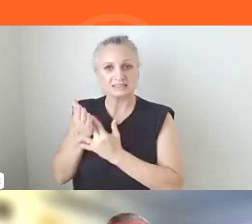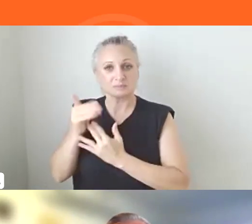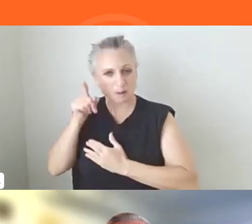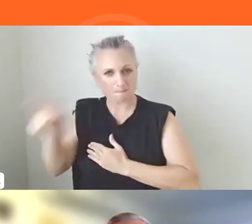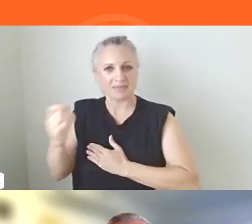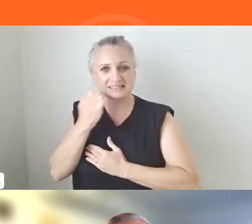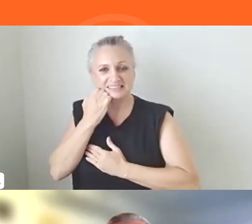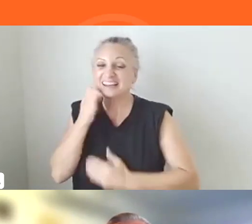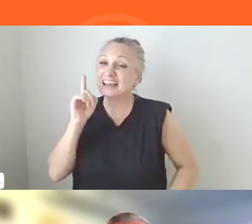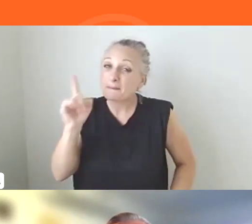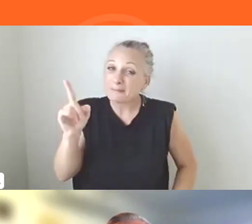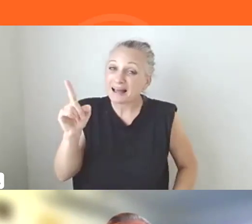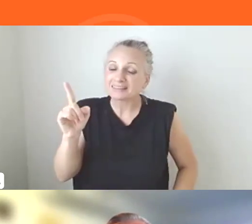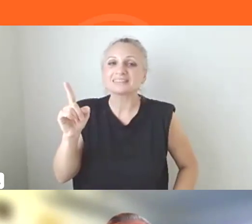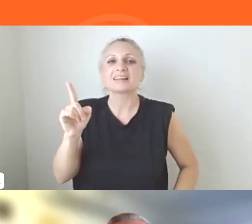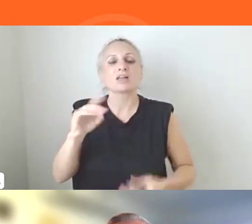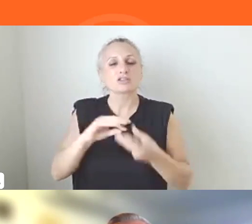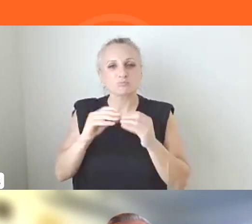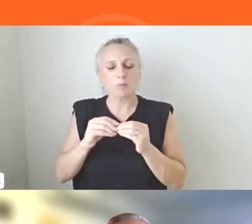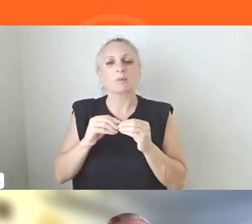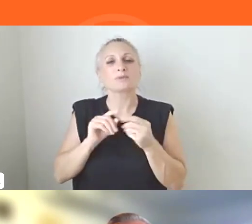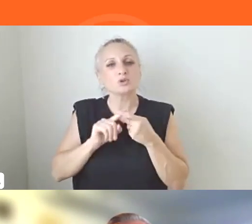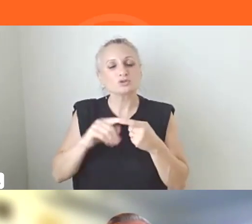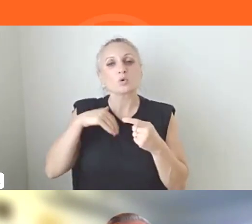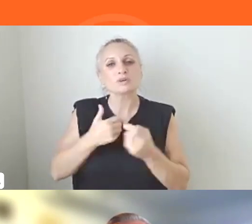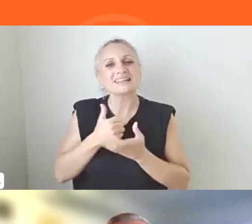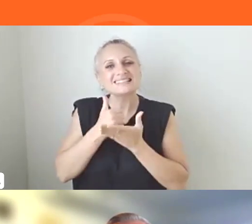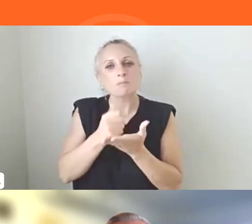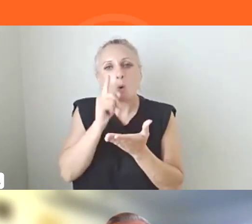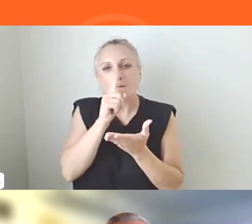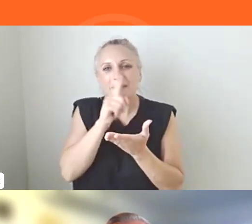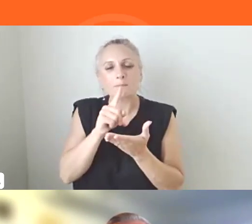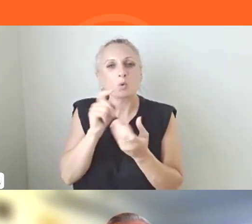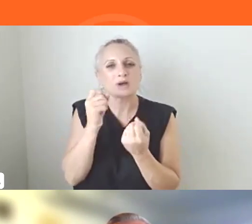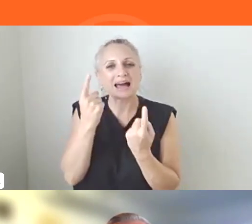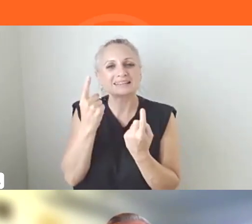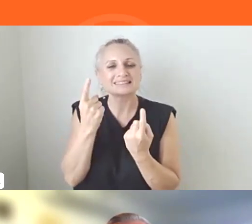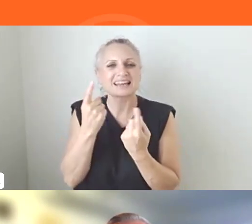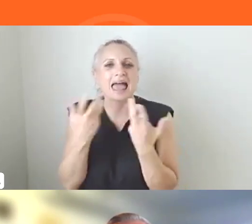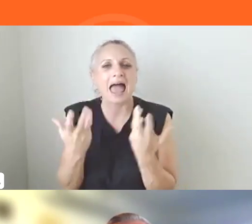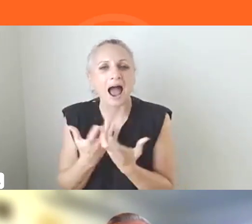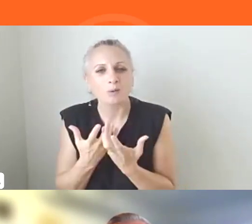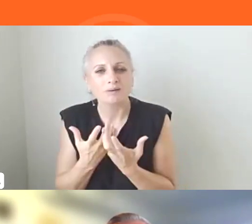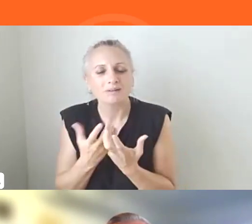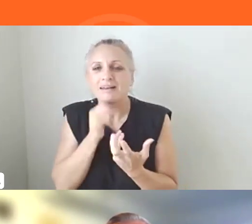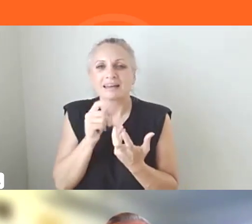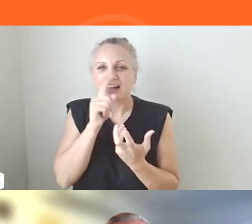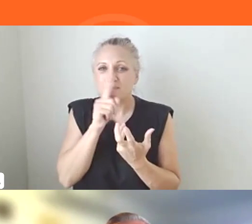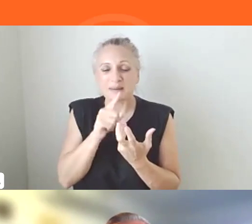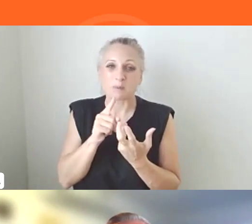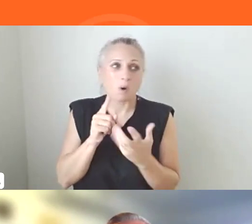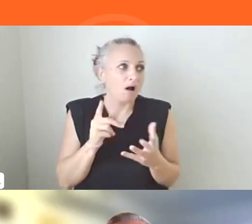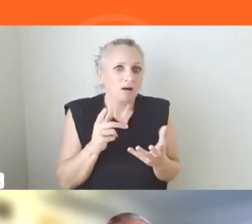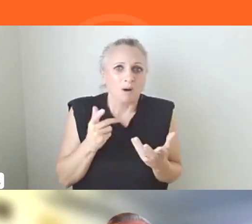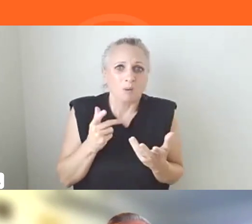to still support people to learn how to do it. You can't just penalize people who don't have the training. So it's